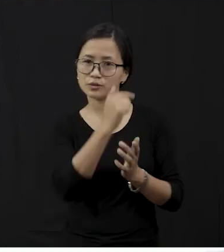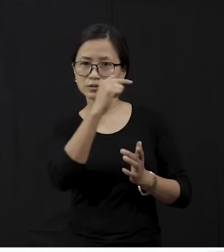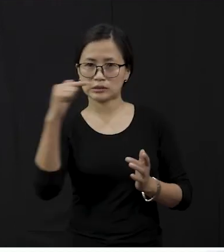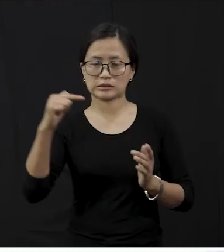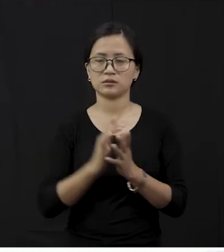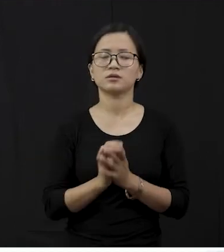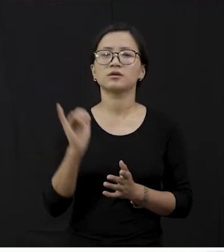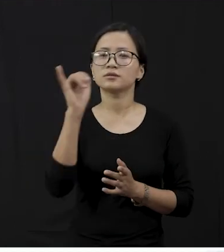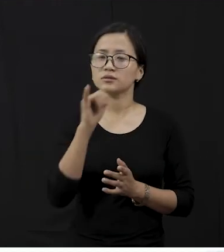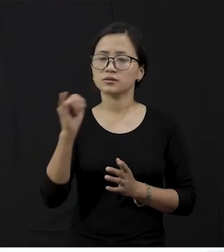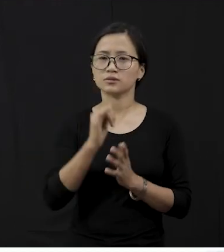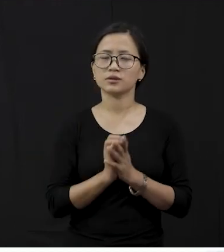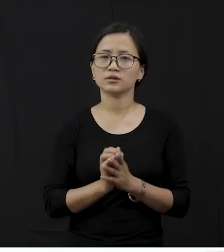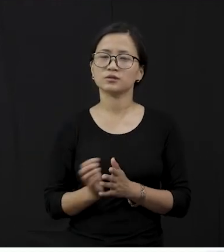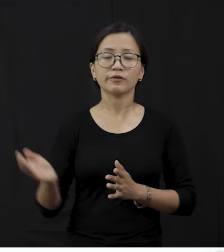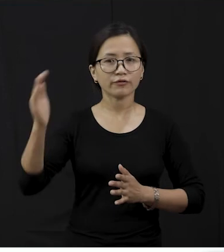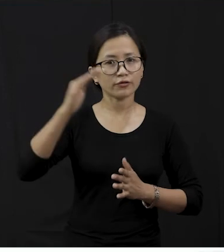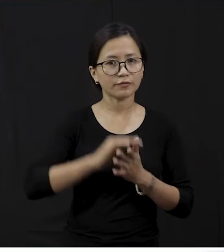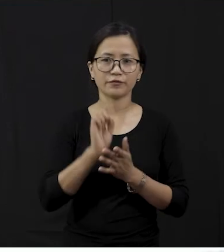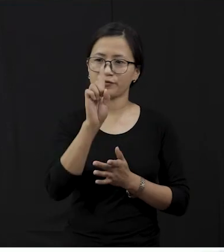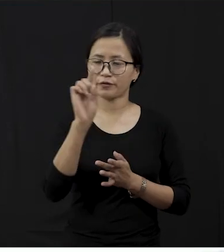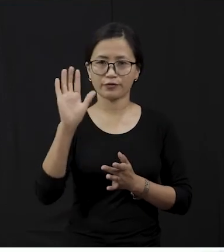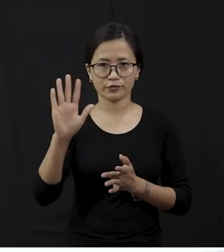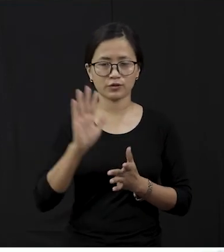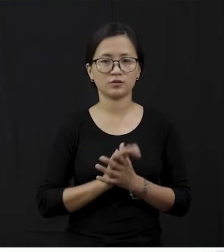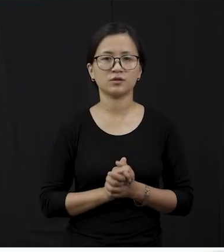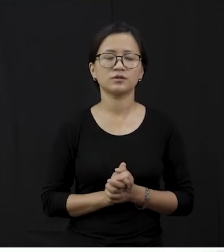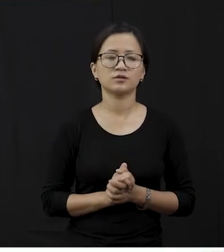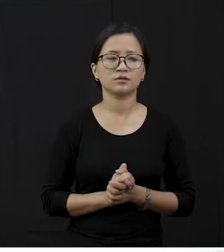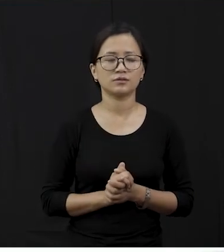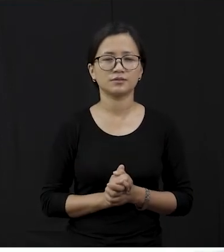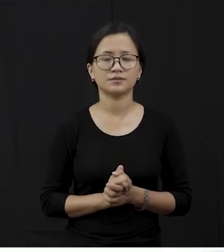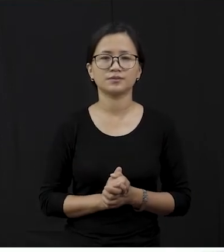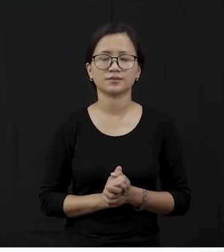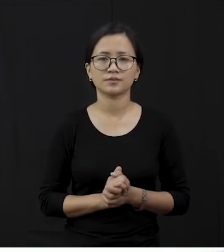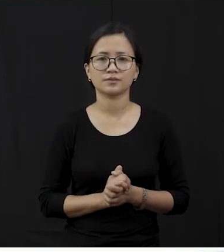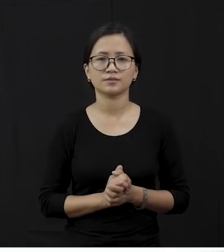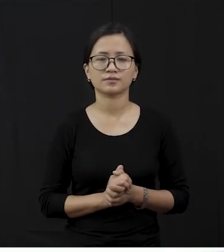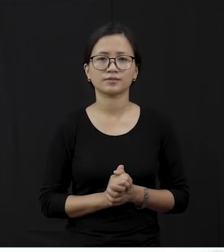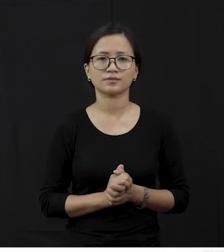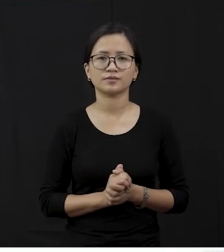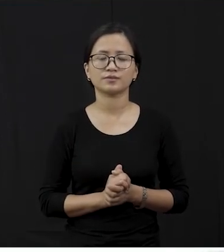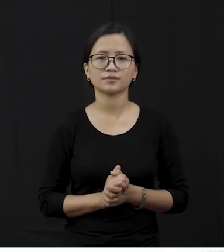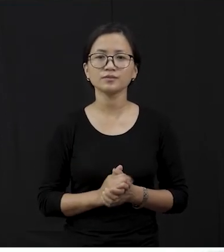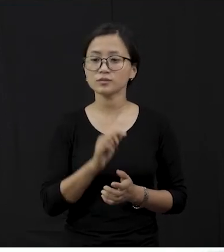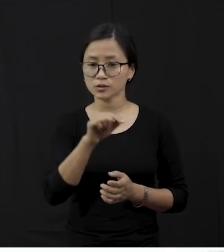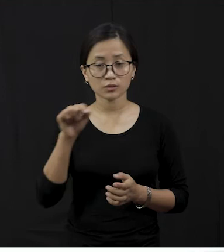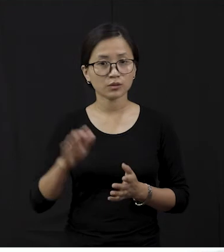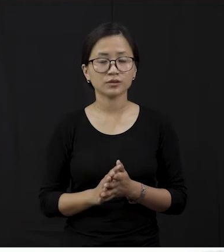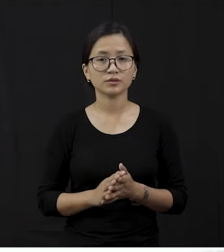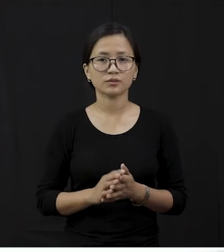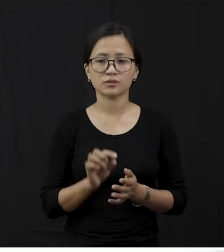the 6 from 15. Okay? 6 from 15. Which one is the bigger number,